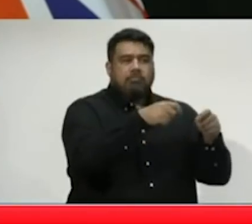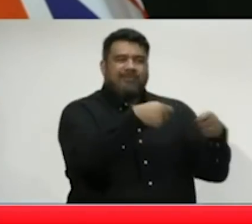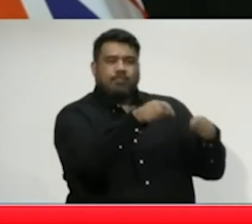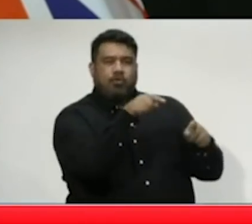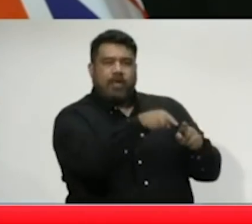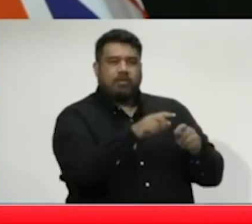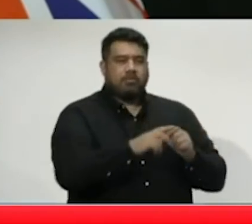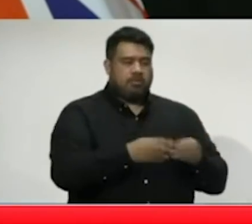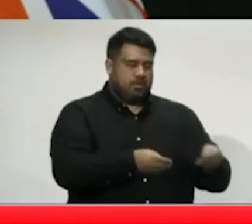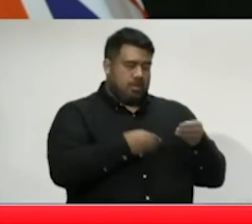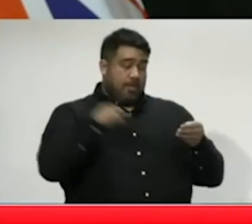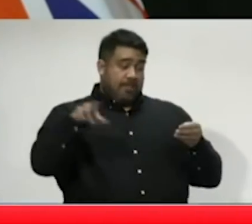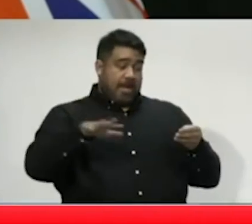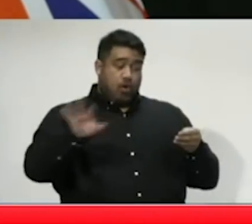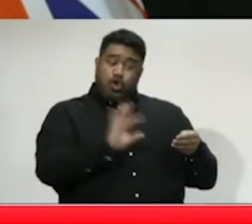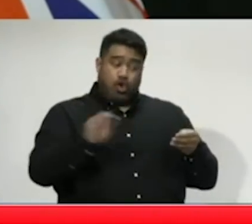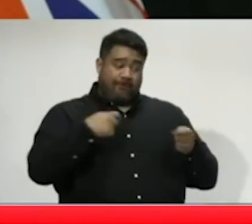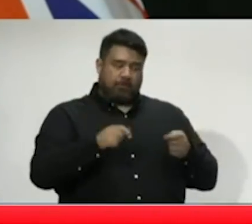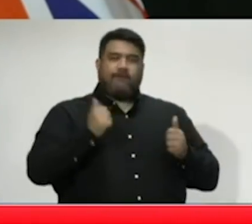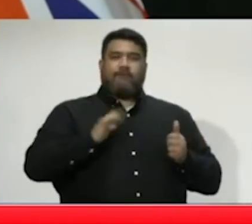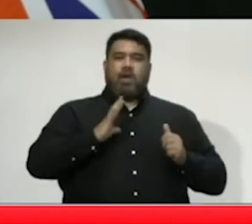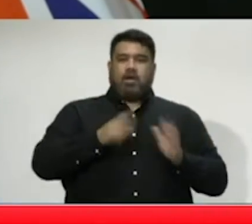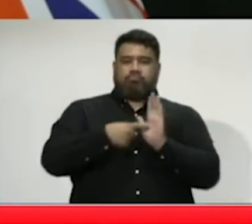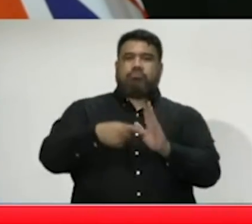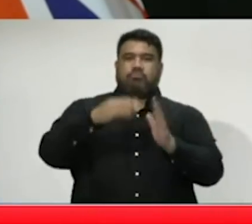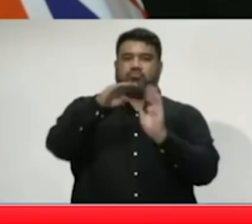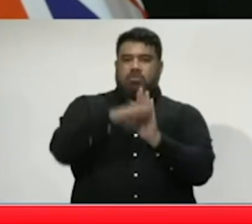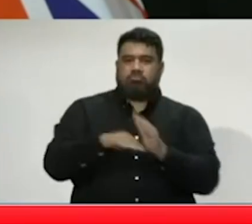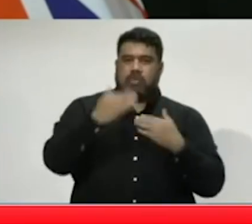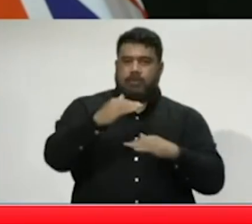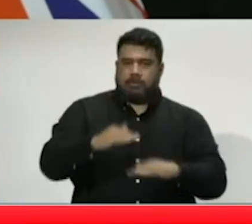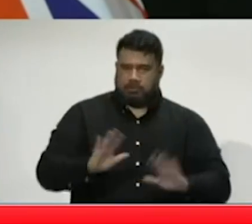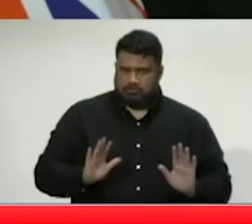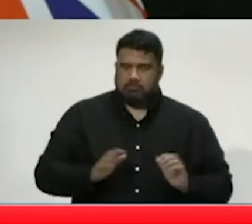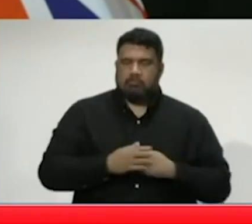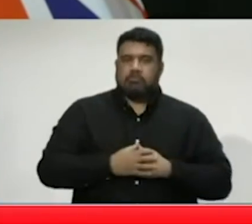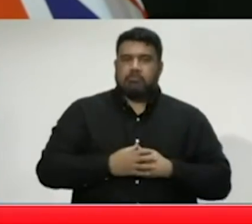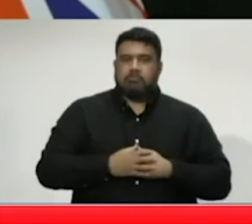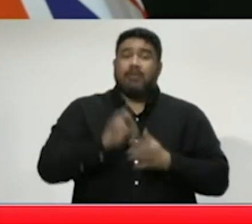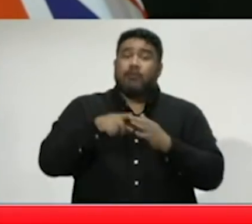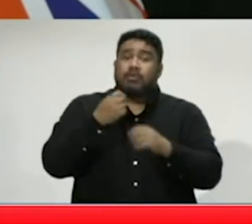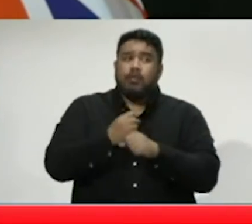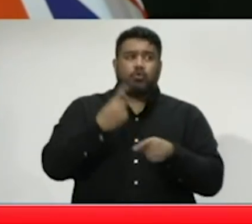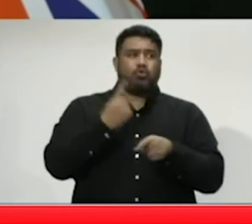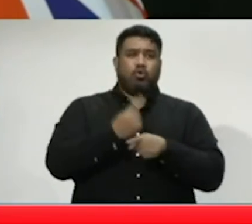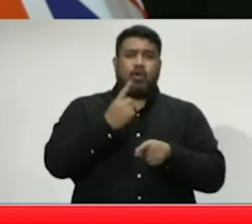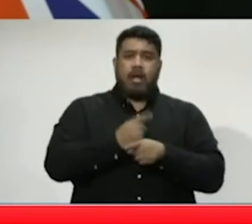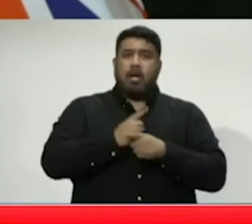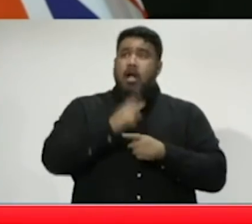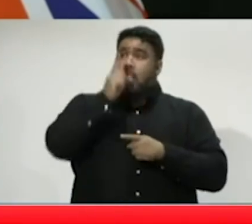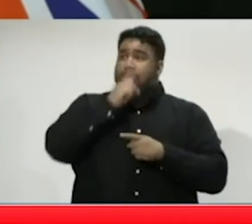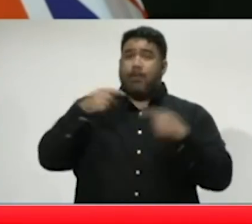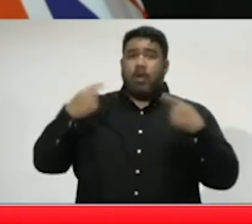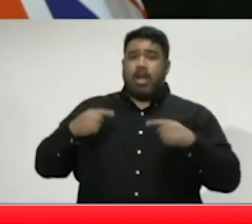when Cabinet will consider increasing the size of gatherings. Currently, this sits at 10. If the data leading up to